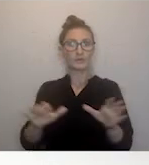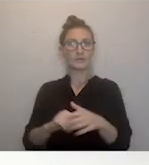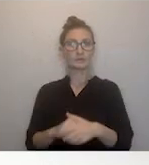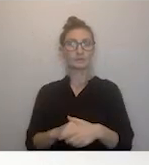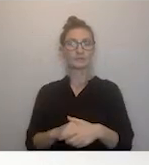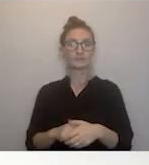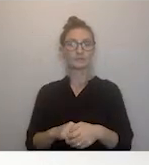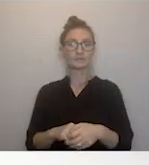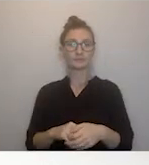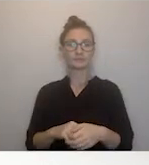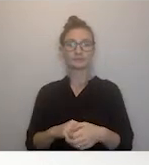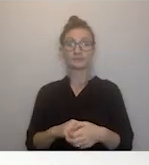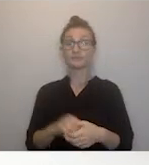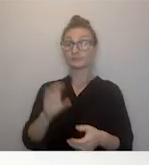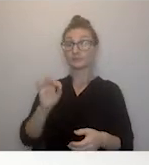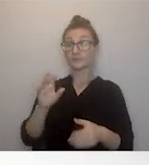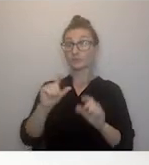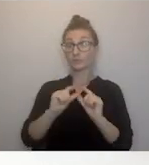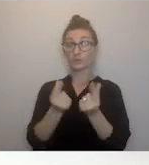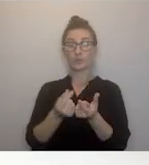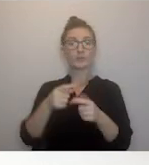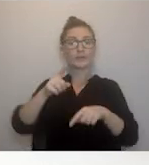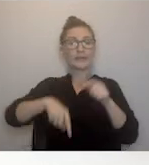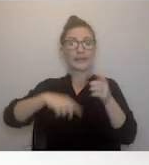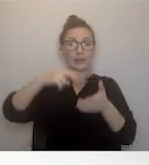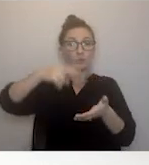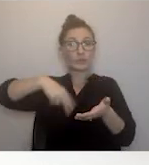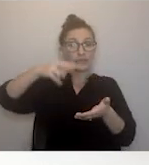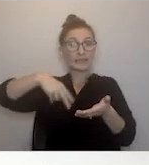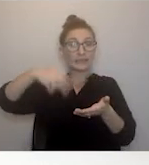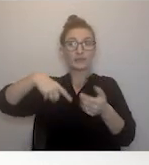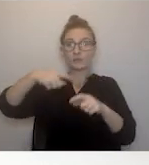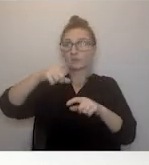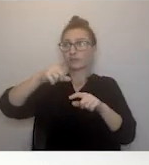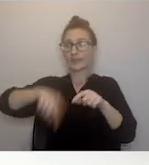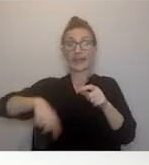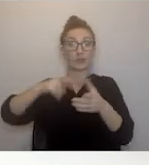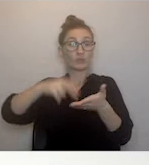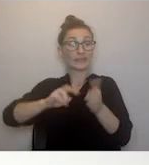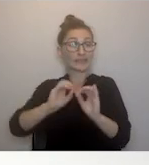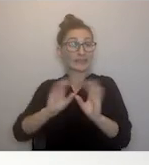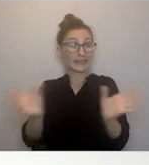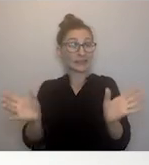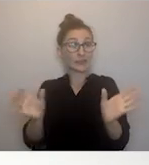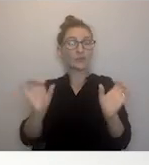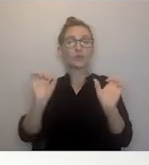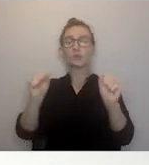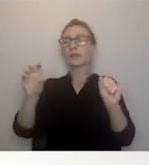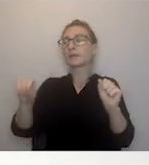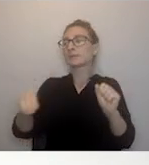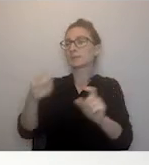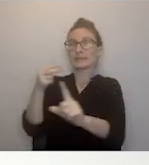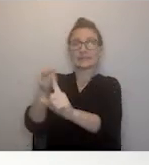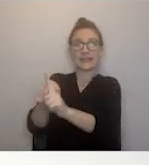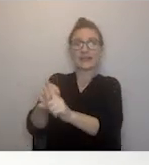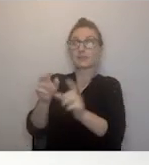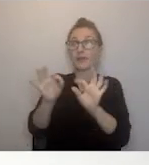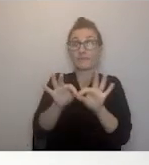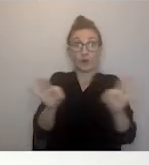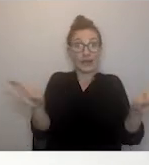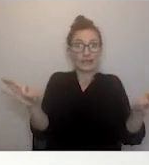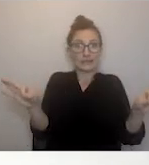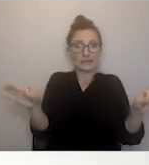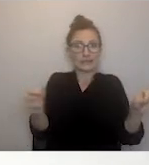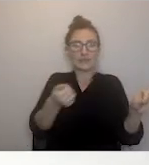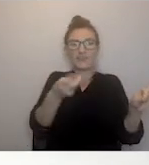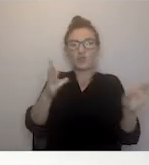awesome, especially if your group is not one that can read or is comfortable really reading clearly. You can assign them just